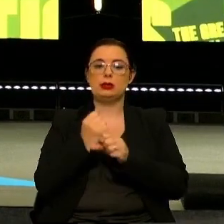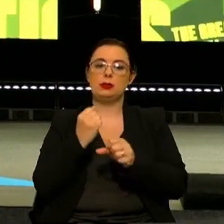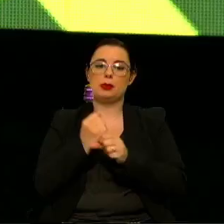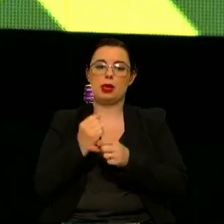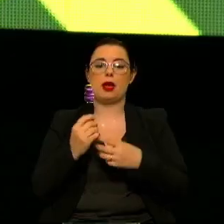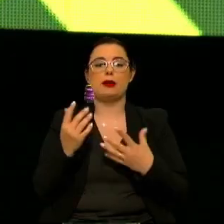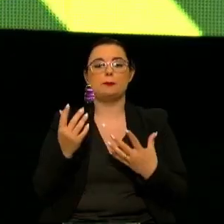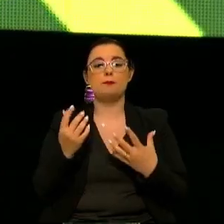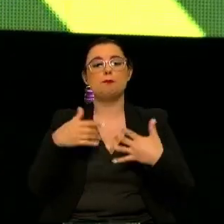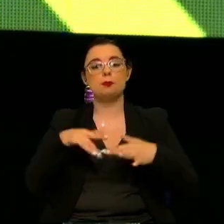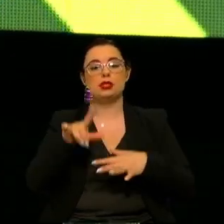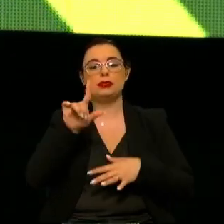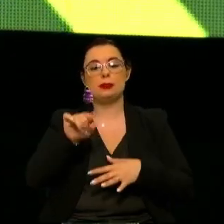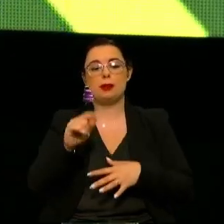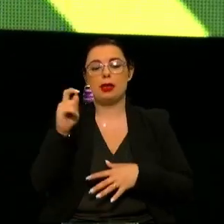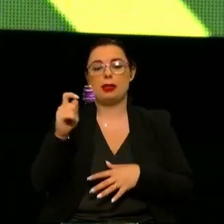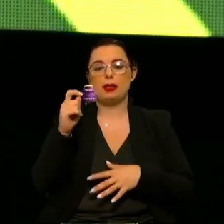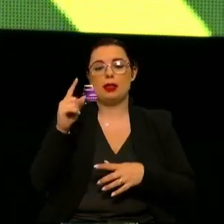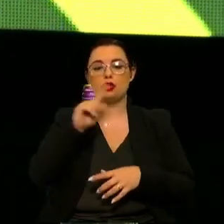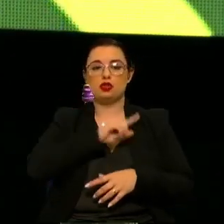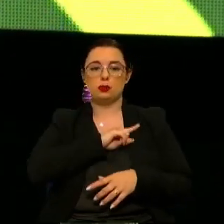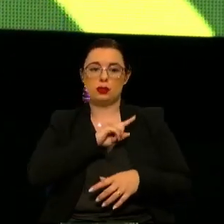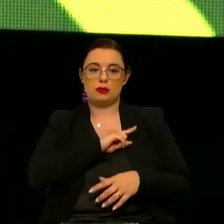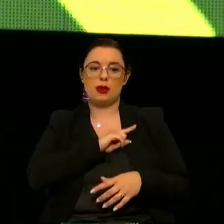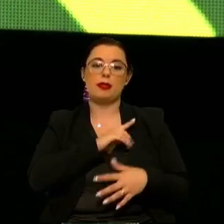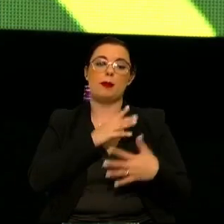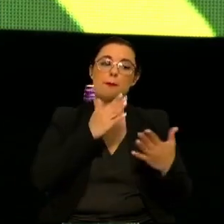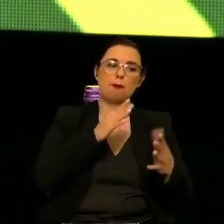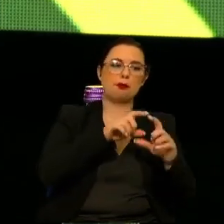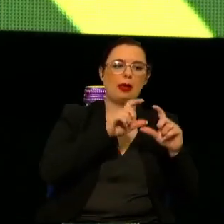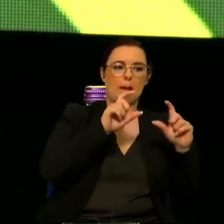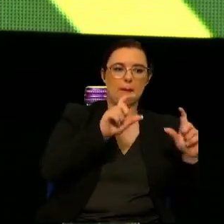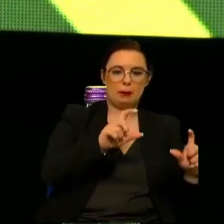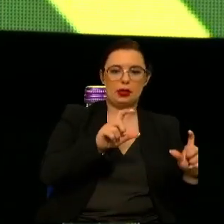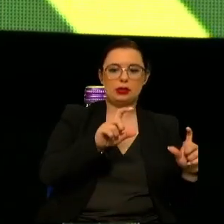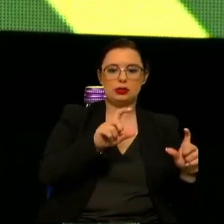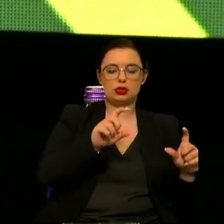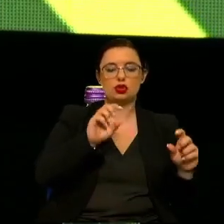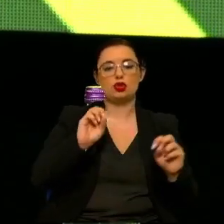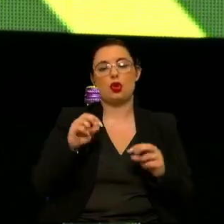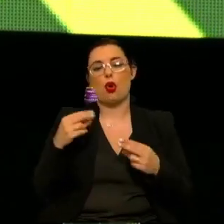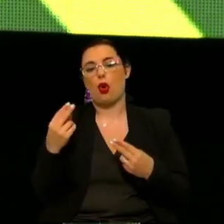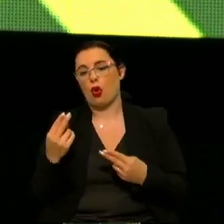that use classified information, but also private entities,